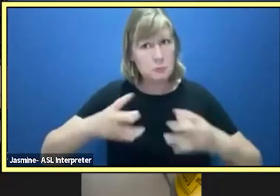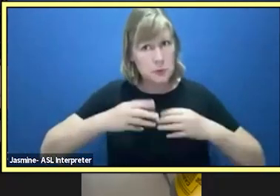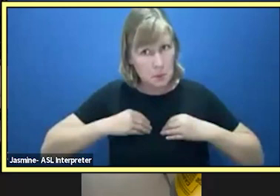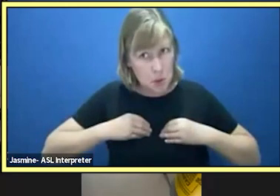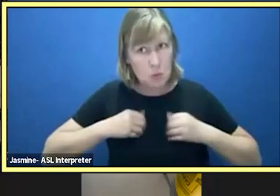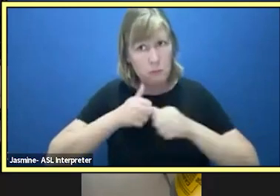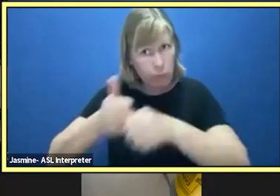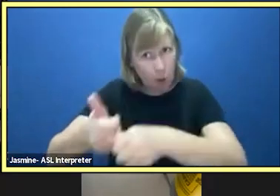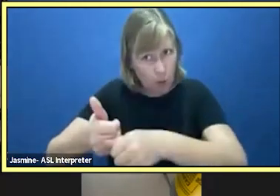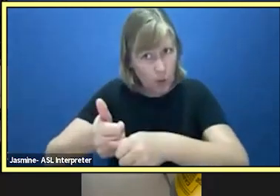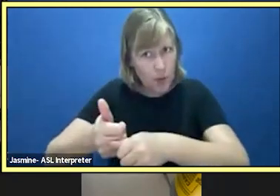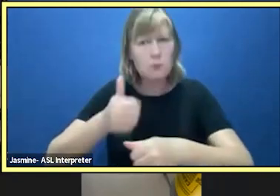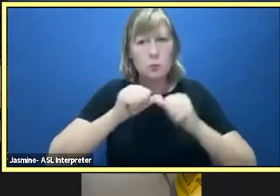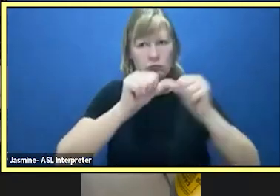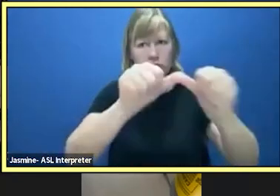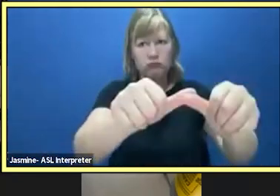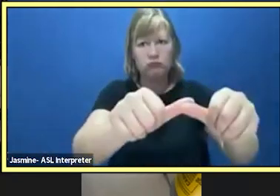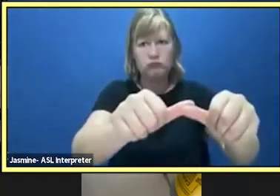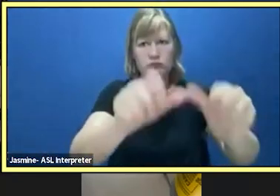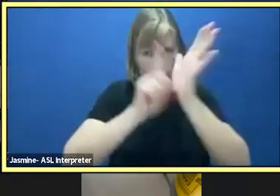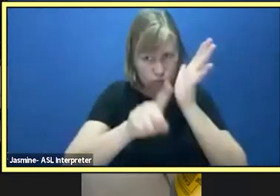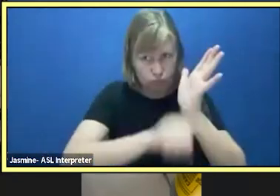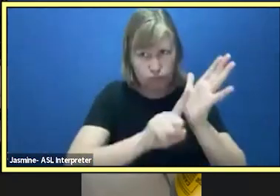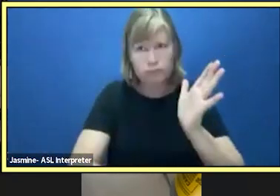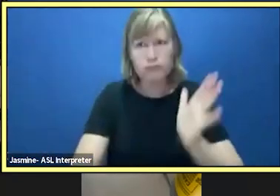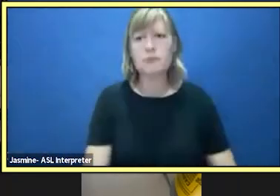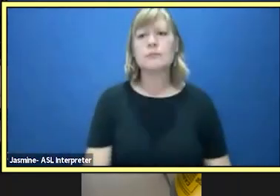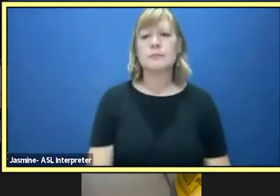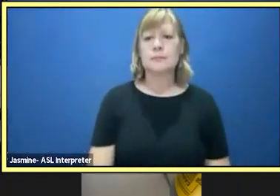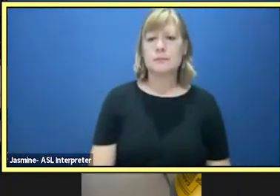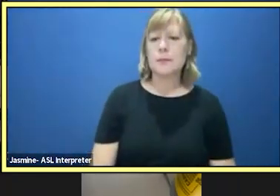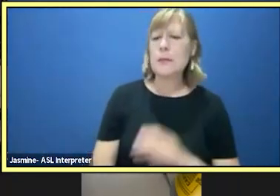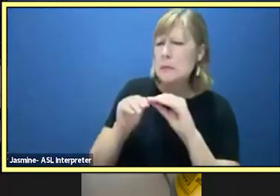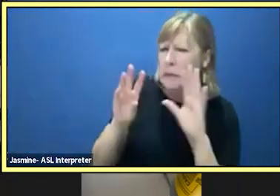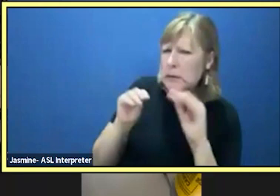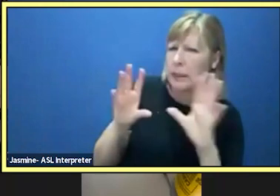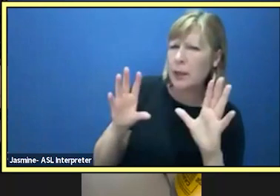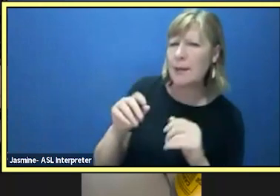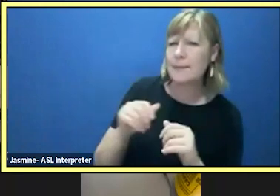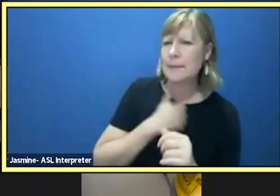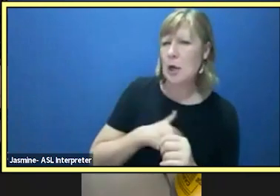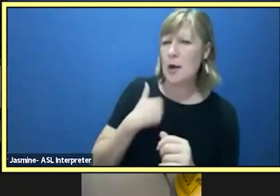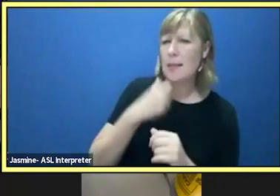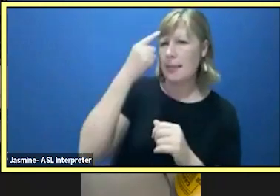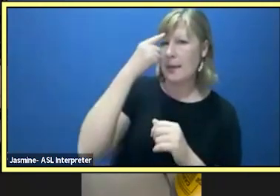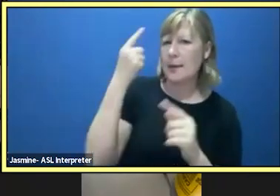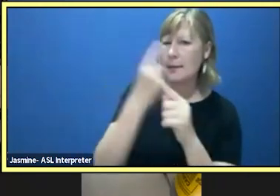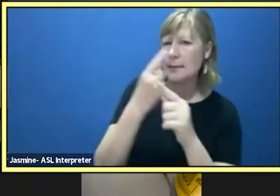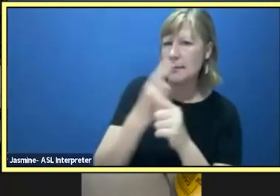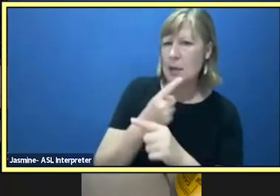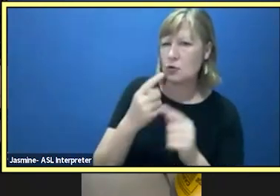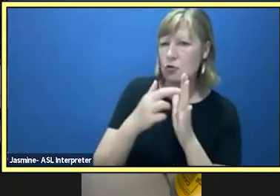So just to be clear, and I think the regulations, the standards actually referred to regulations